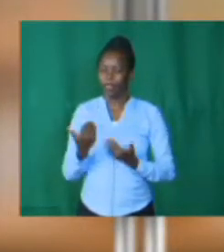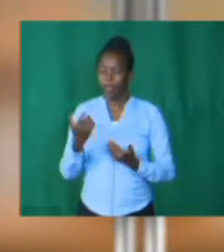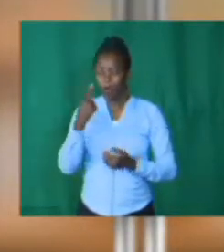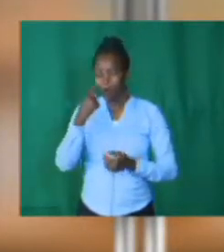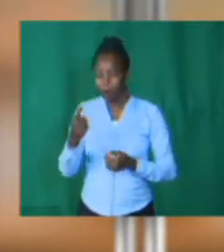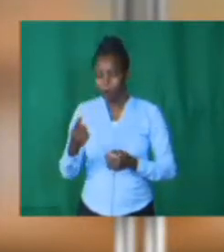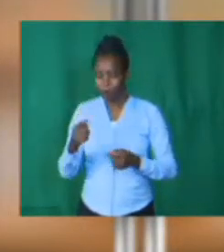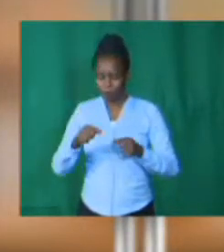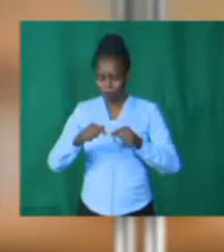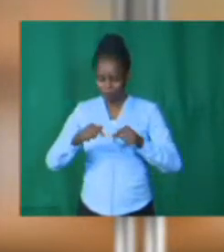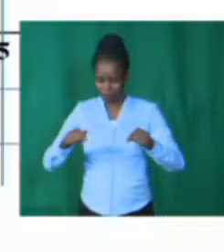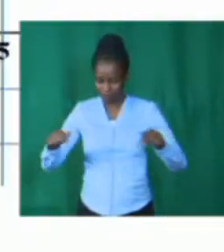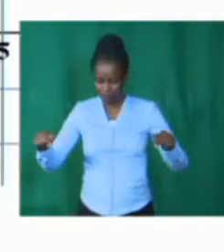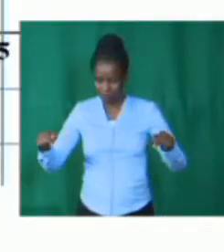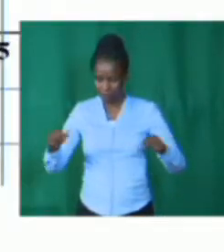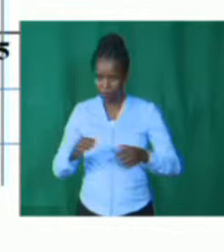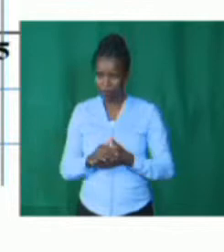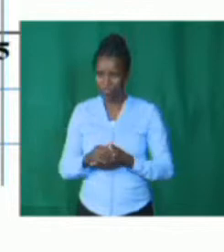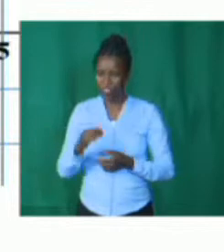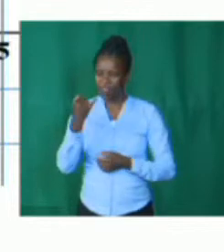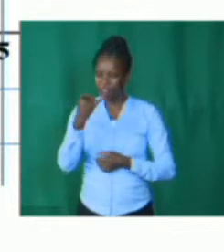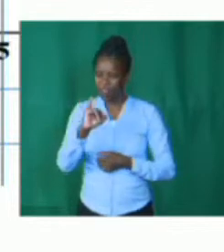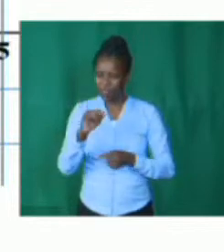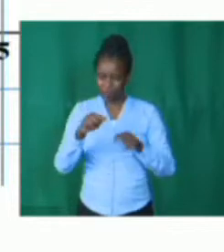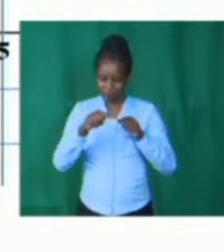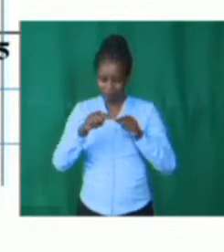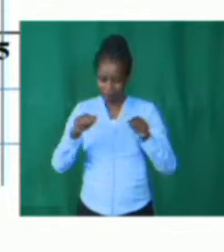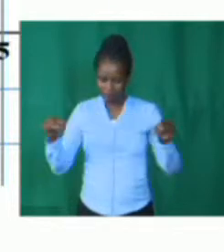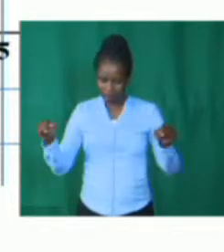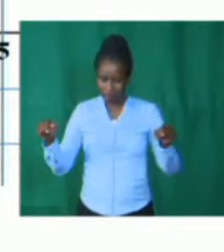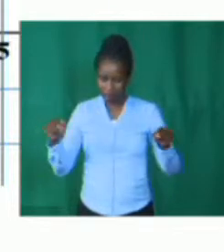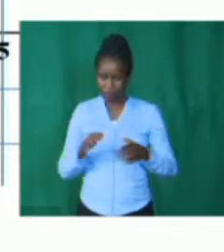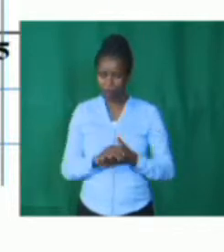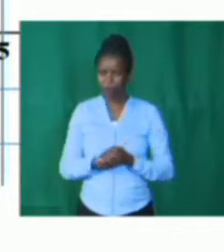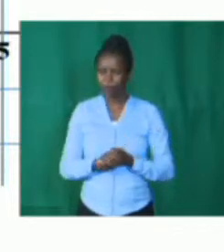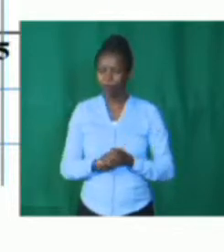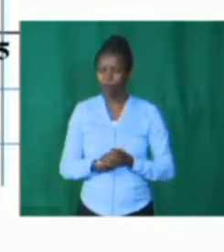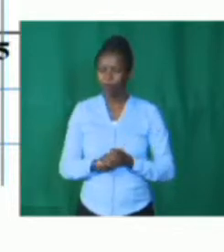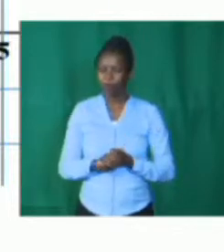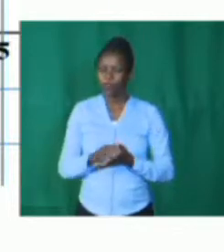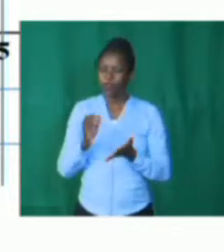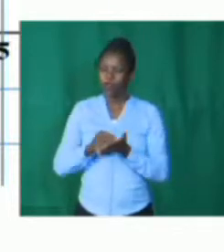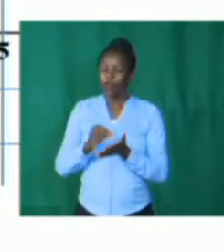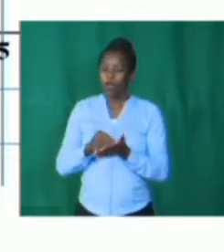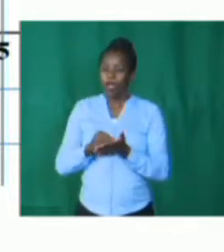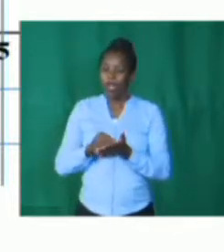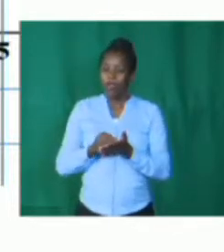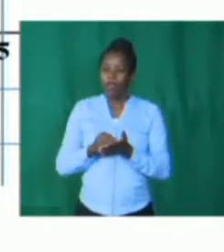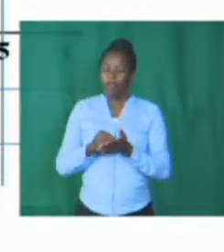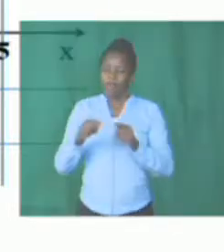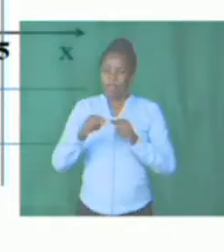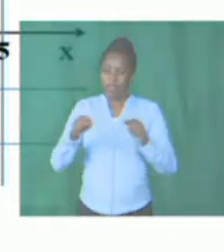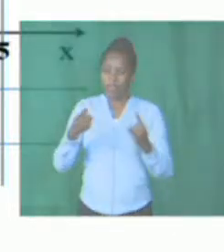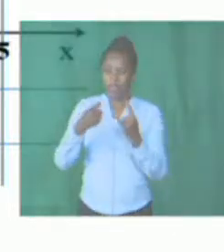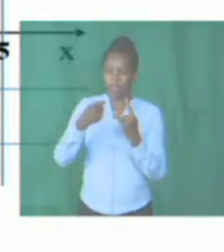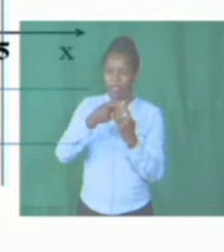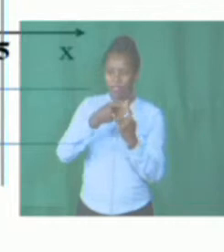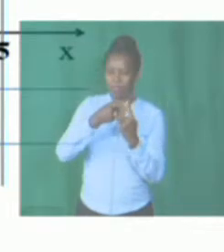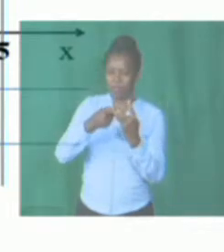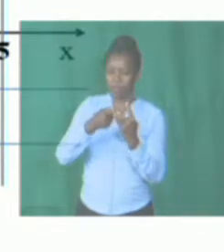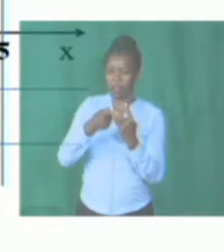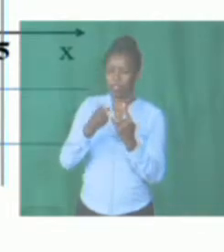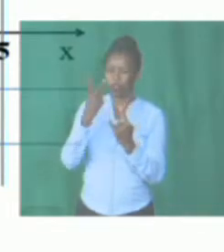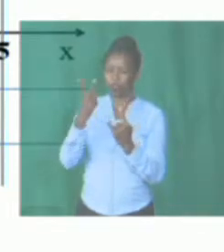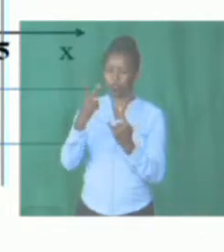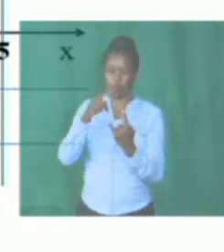lines. Okay, so here is our first line. Okay, so we are given this line segment. Notice it is joining